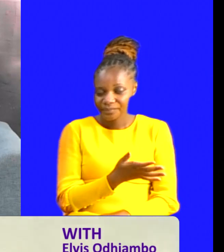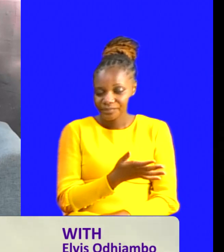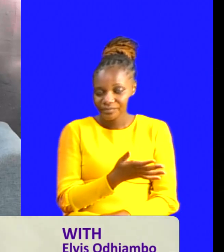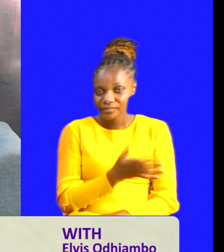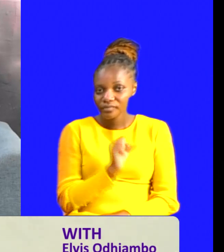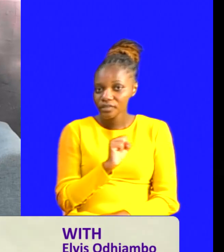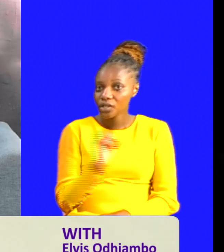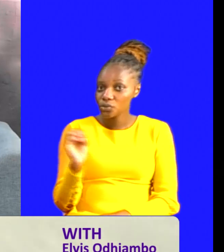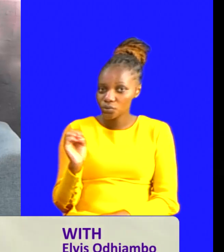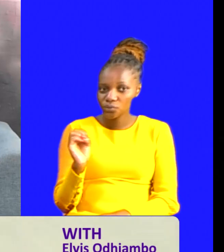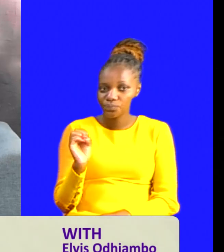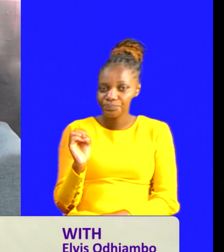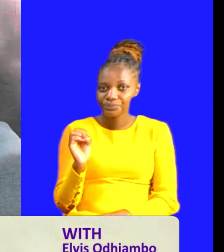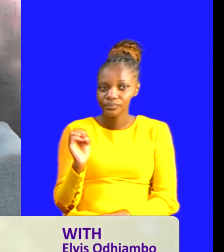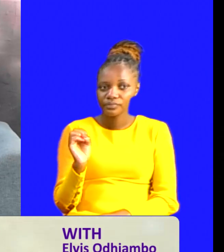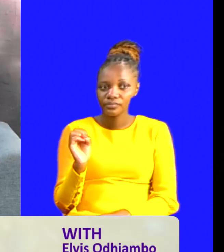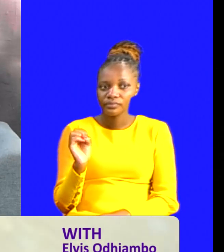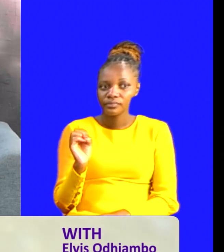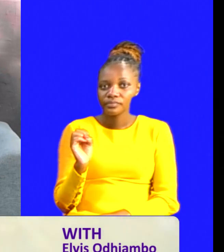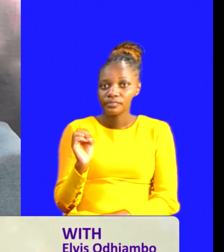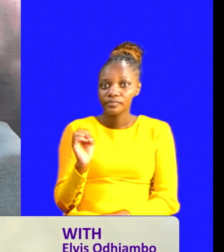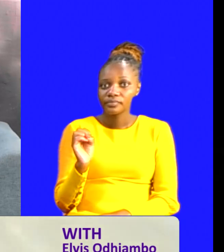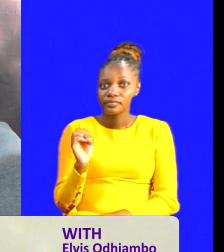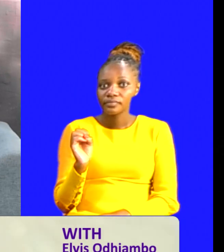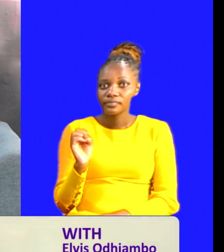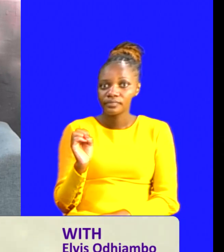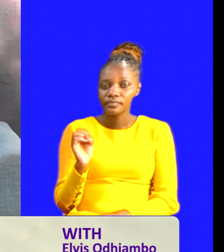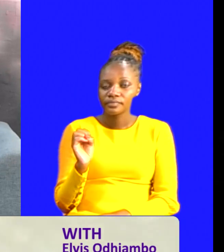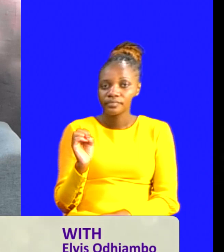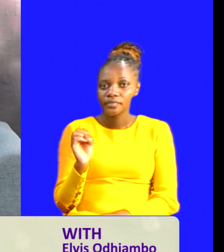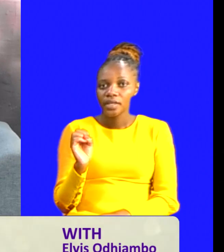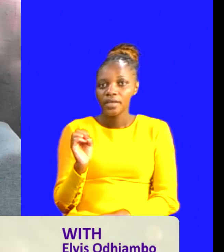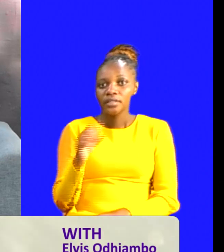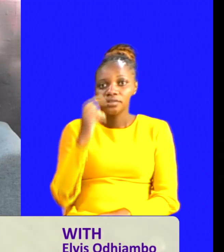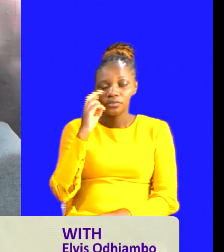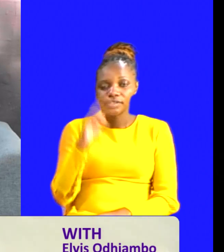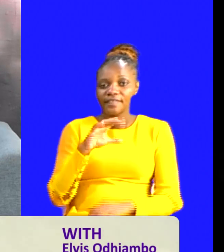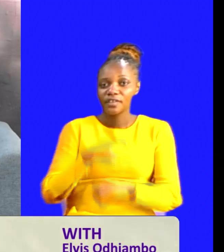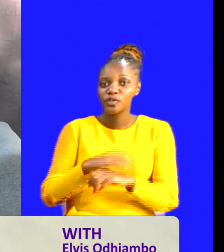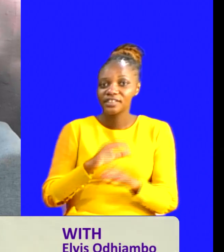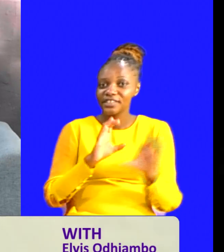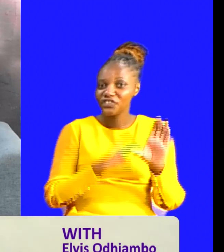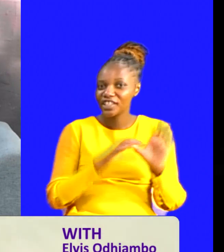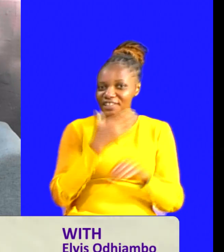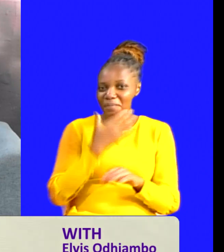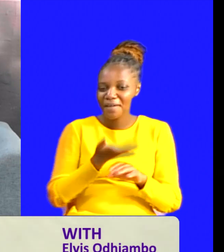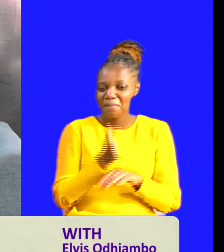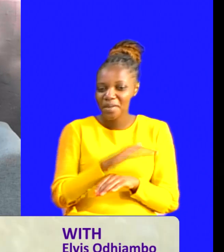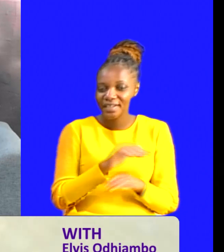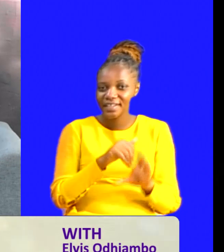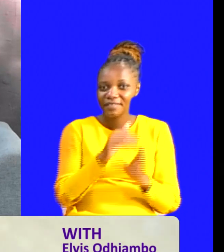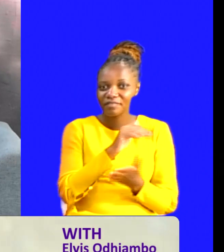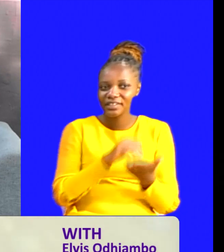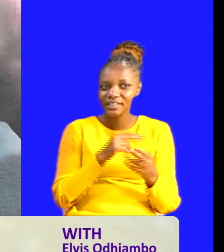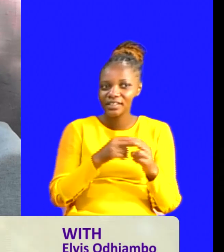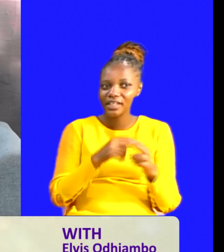So having Declan Rice out, then we saw they got their ex-Chelsea man coming in the midfield sector,